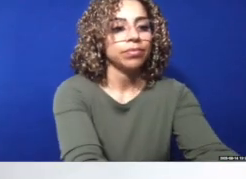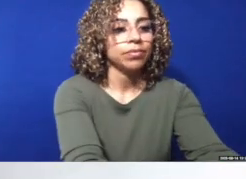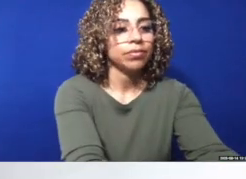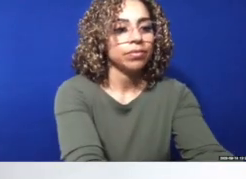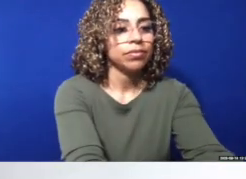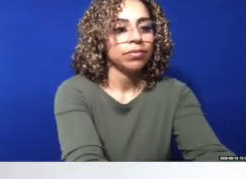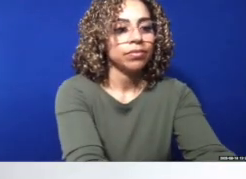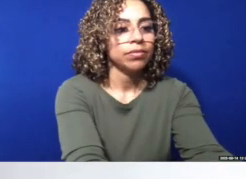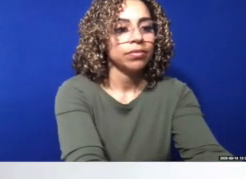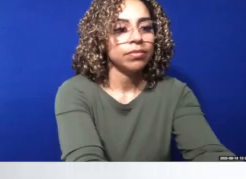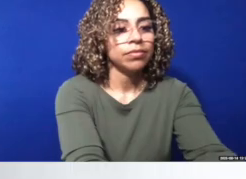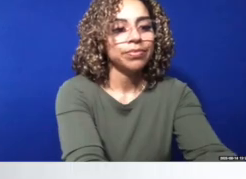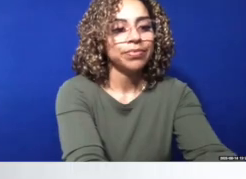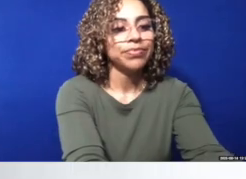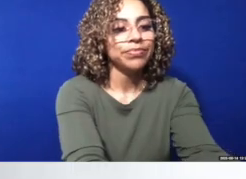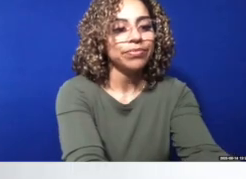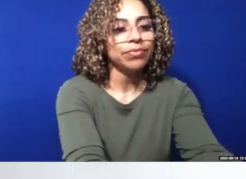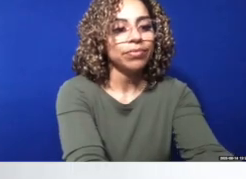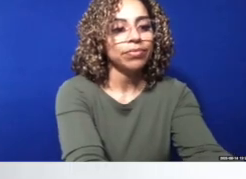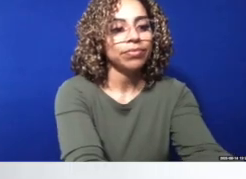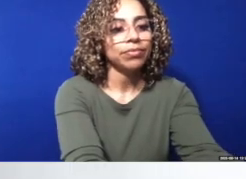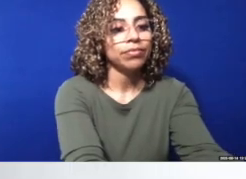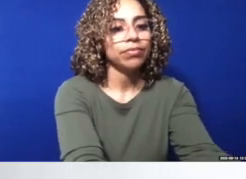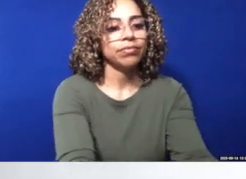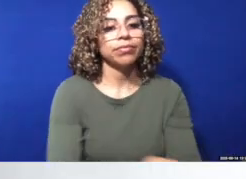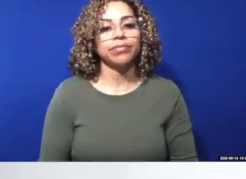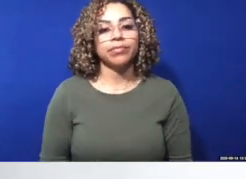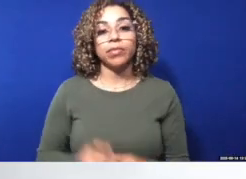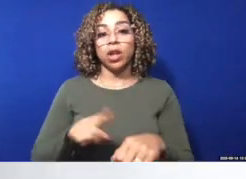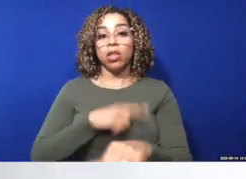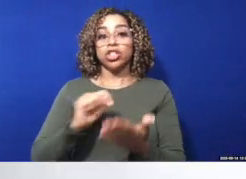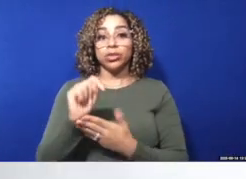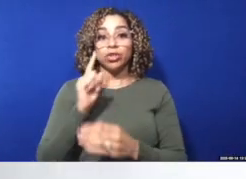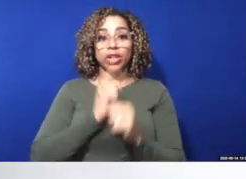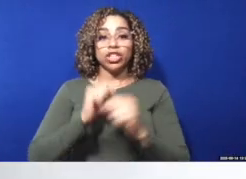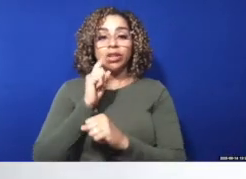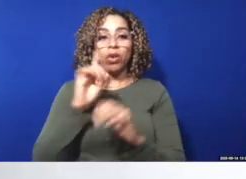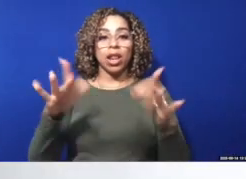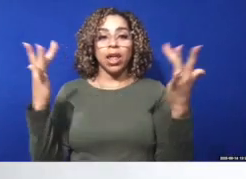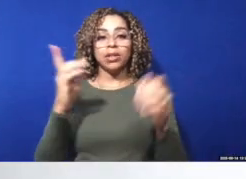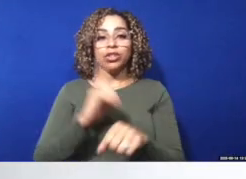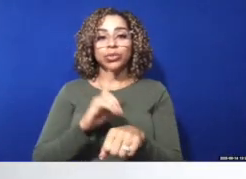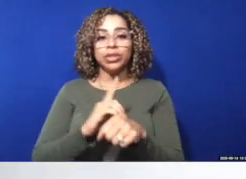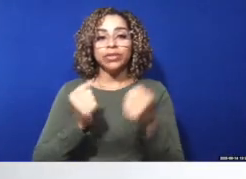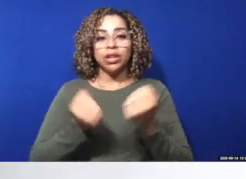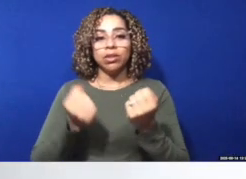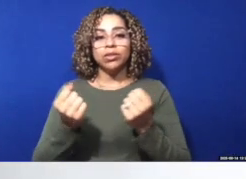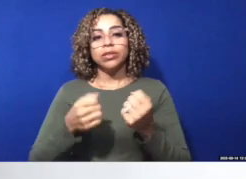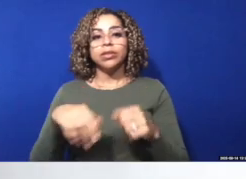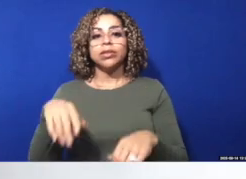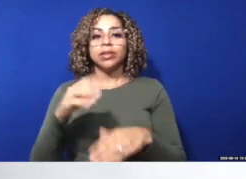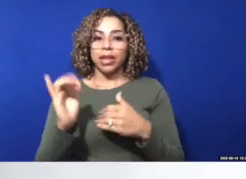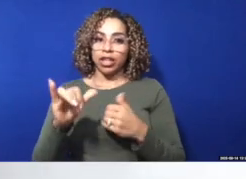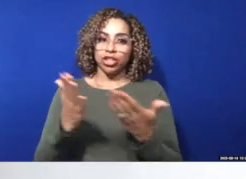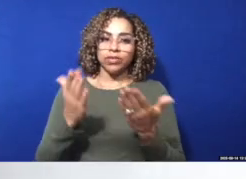The long-term strategy for light-duty vehicles and clean mobility projects serves as CARB's long-term investment strategy for clean